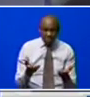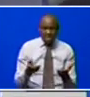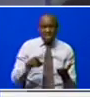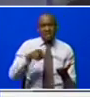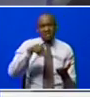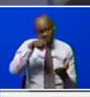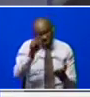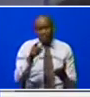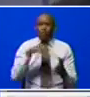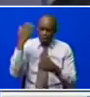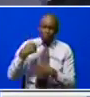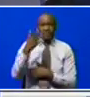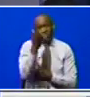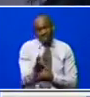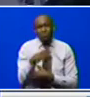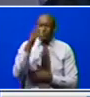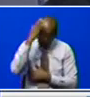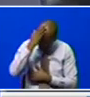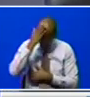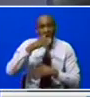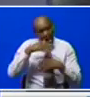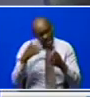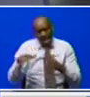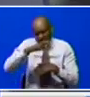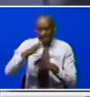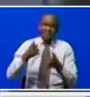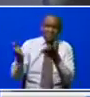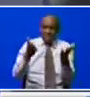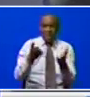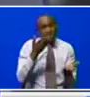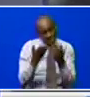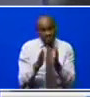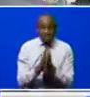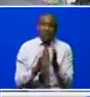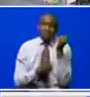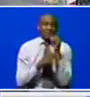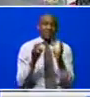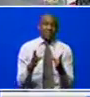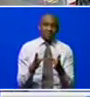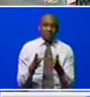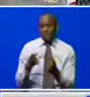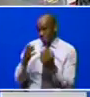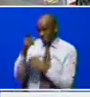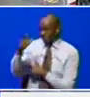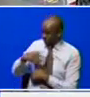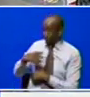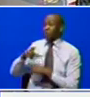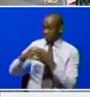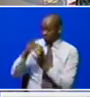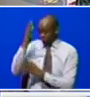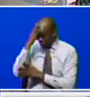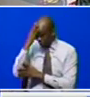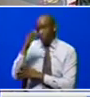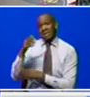rounds around the block, who knows their way around the neighborhood? Okay. May not be such and a bad thing. And this may be thing. The start to these candidates starting to know their way around